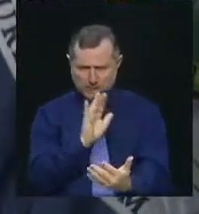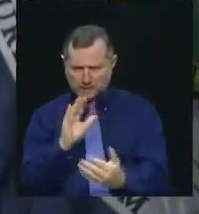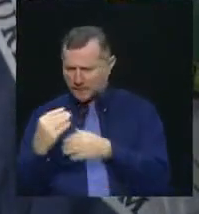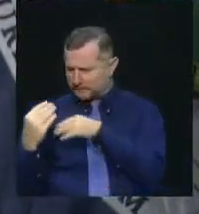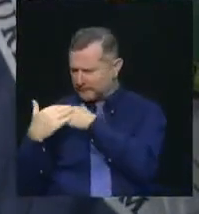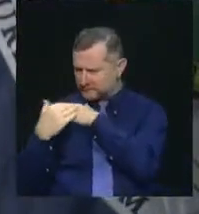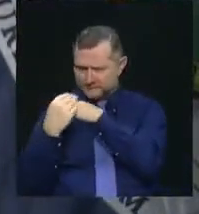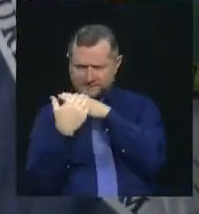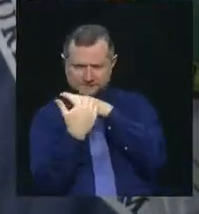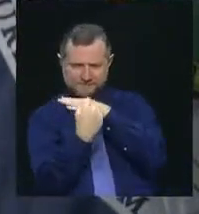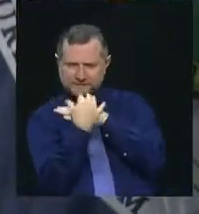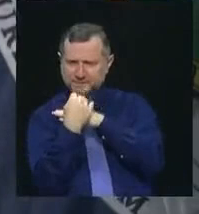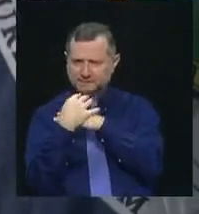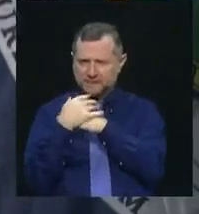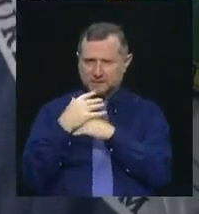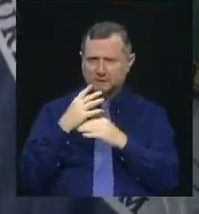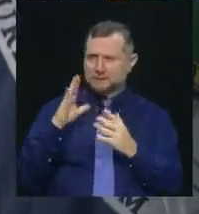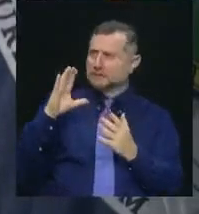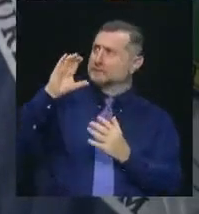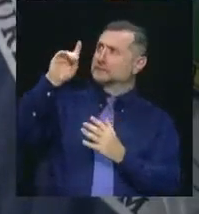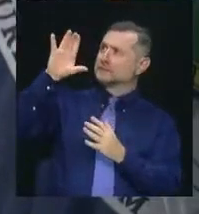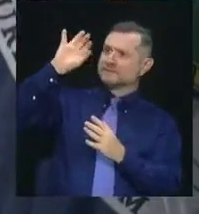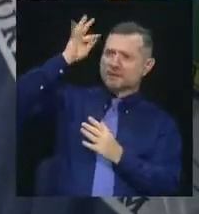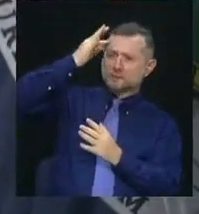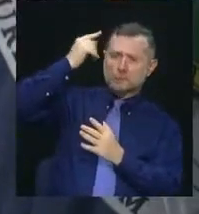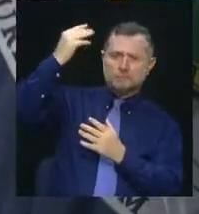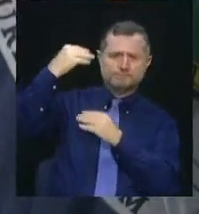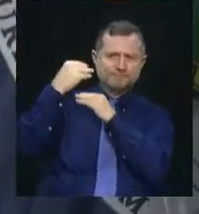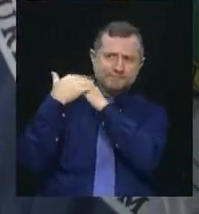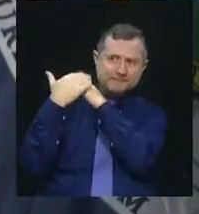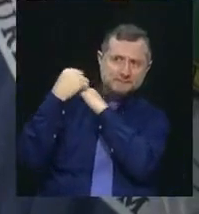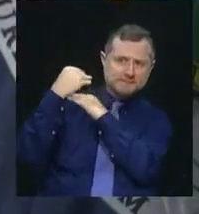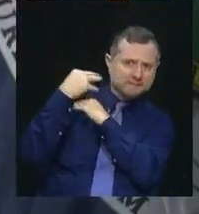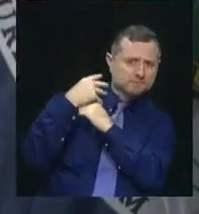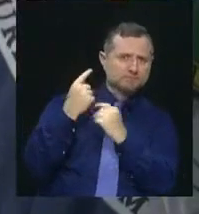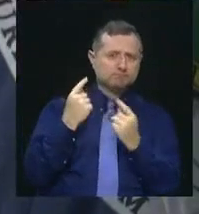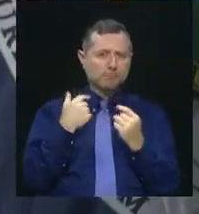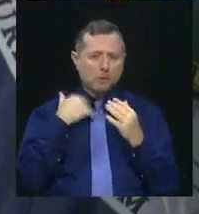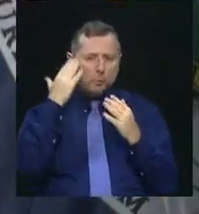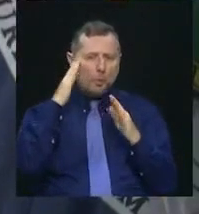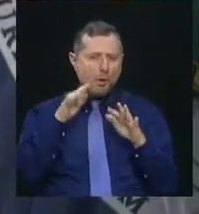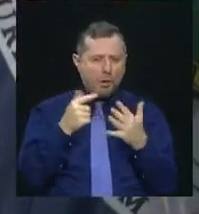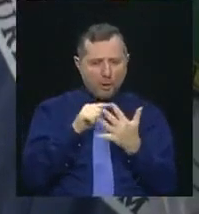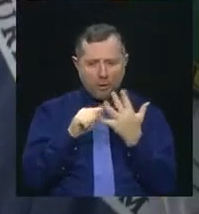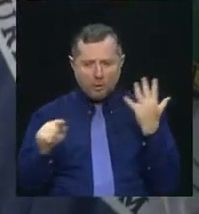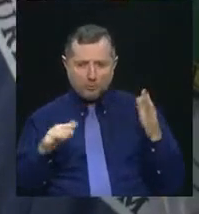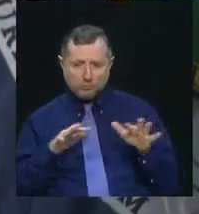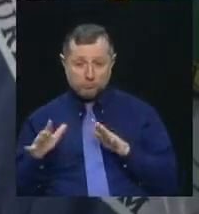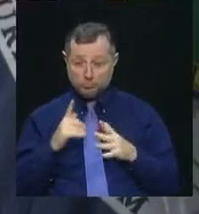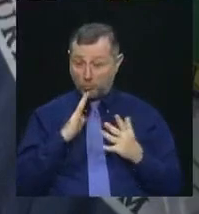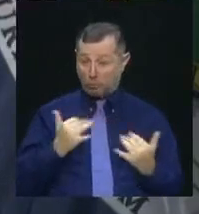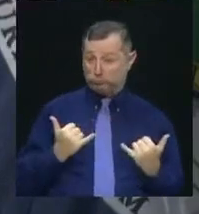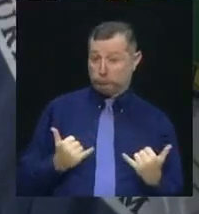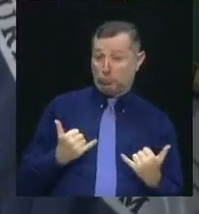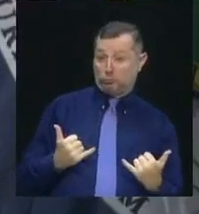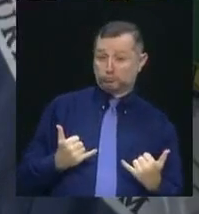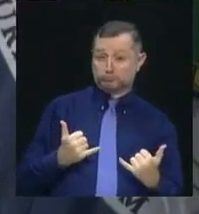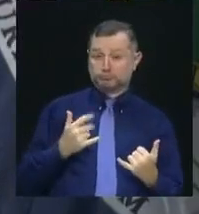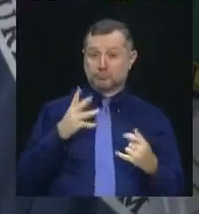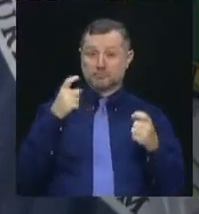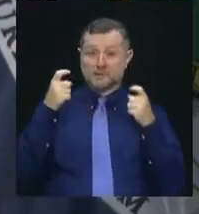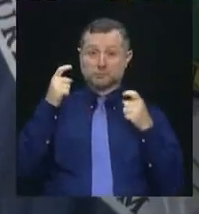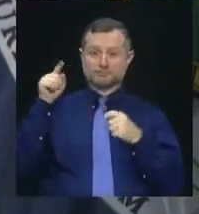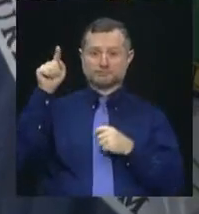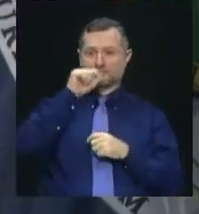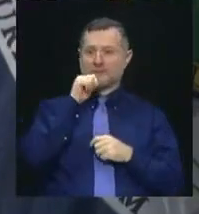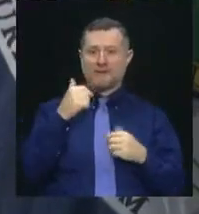as well as the CDC. I want people to know that currently the administration does not possess the executive powers